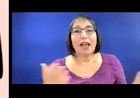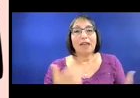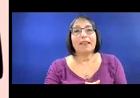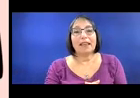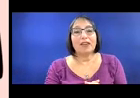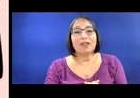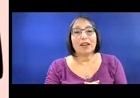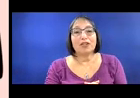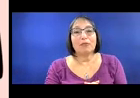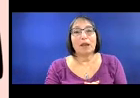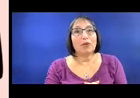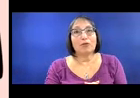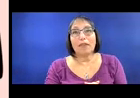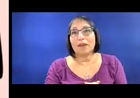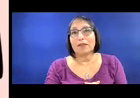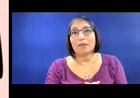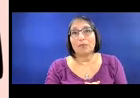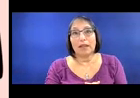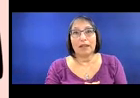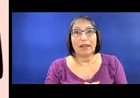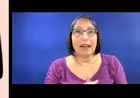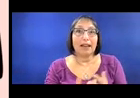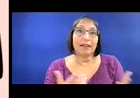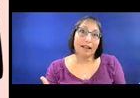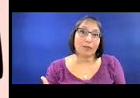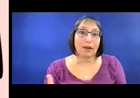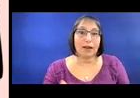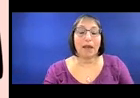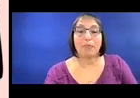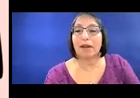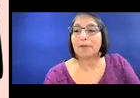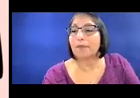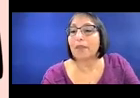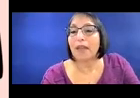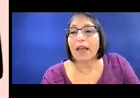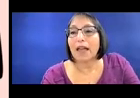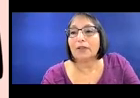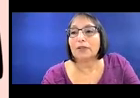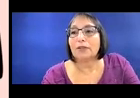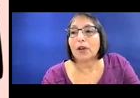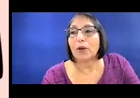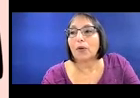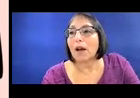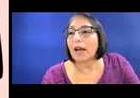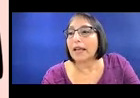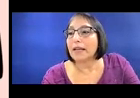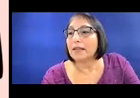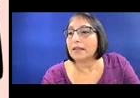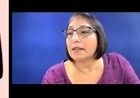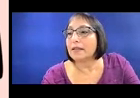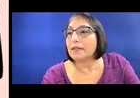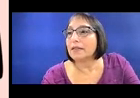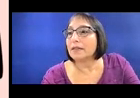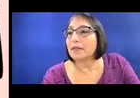It meant that I just needed to be able to try things repeatedly, and that's what ended up happening. So, is,